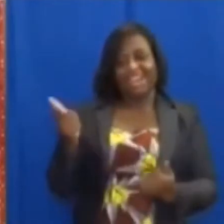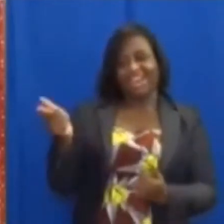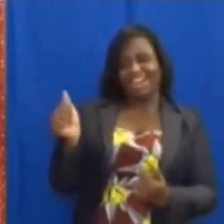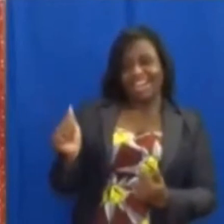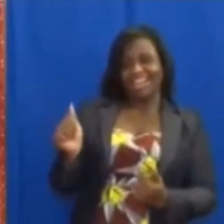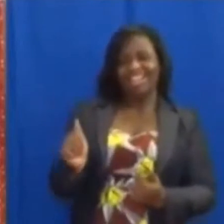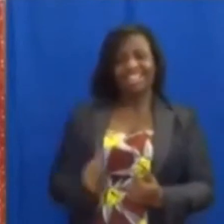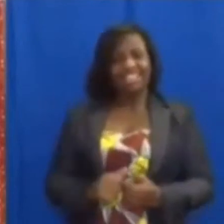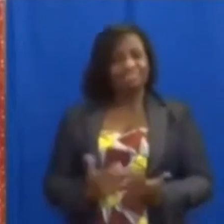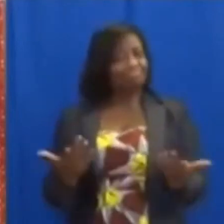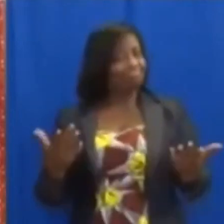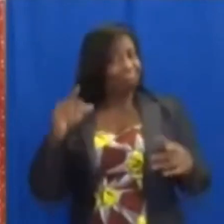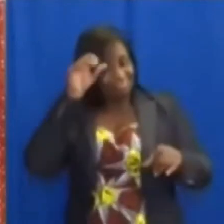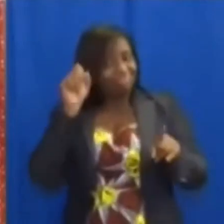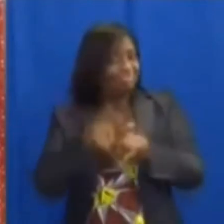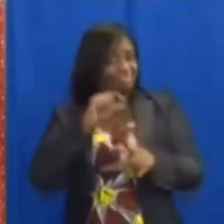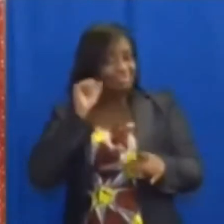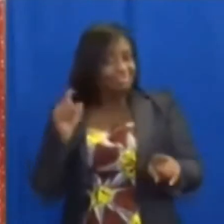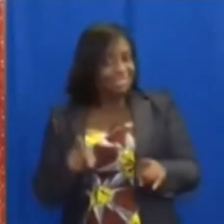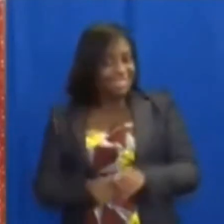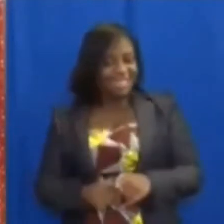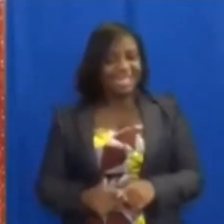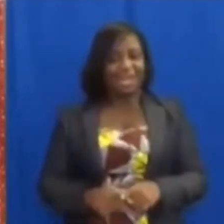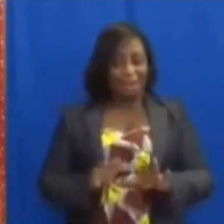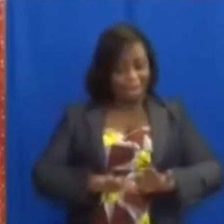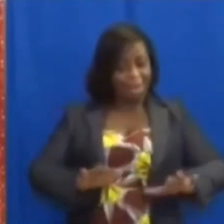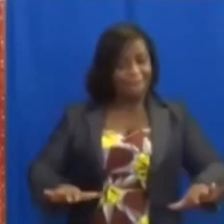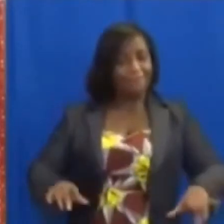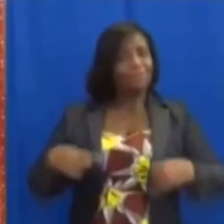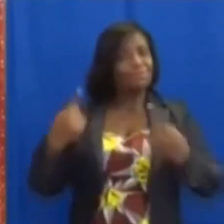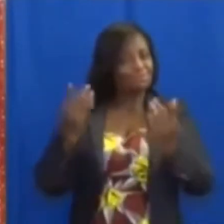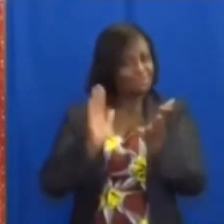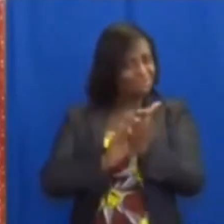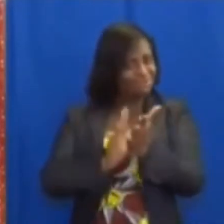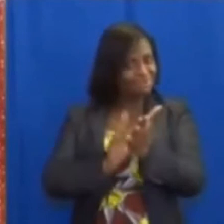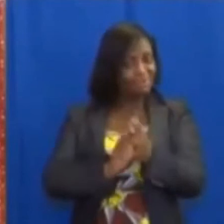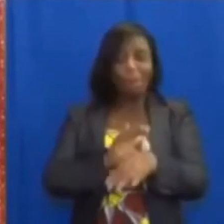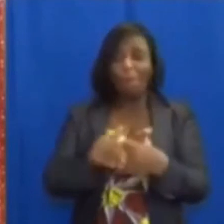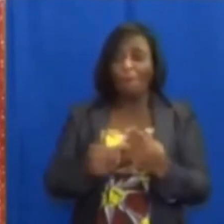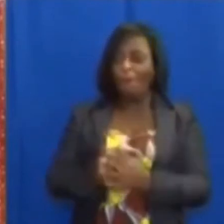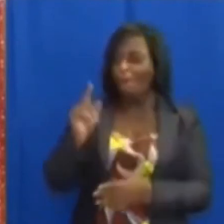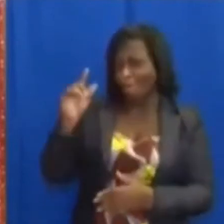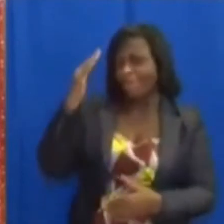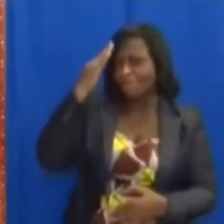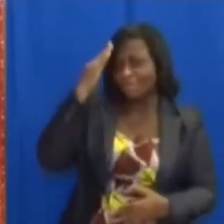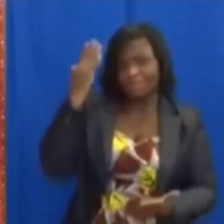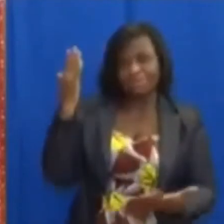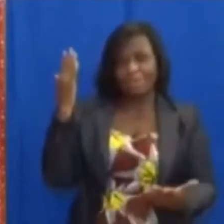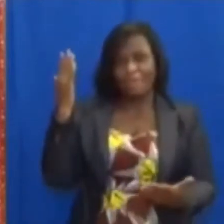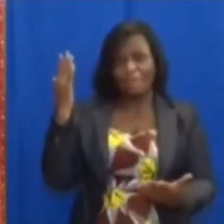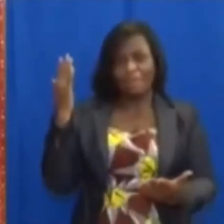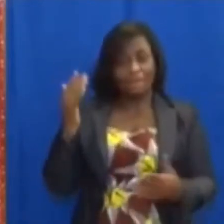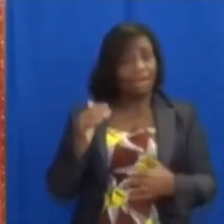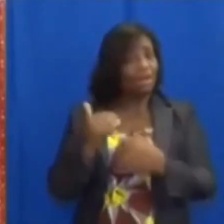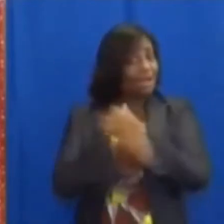Anyamime, kenyan yune, wobie by a school. is any warfare one ake,